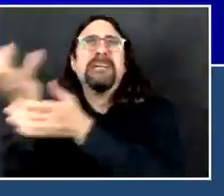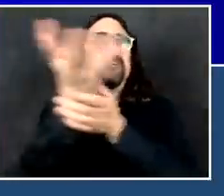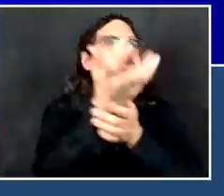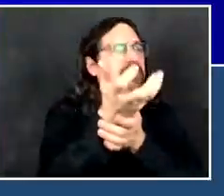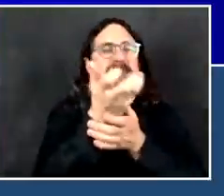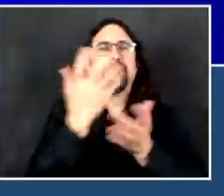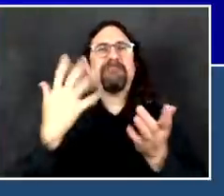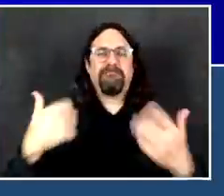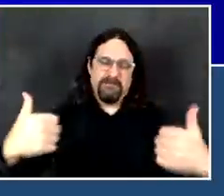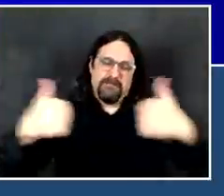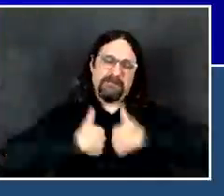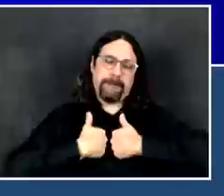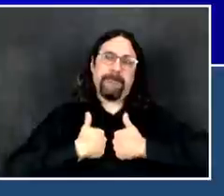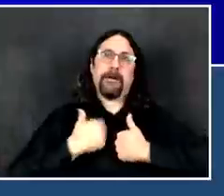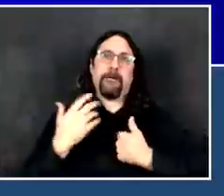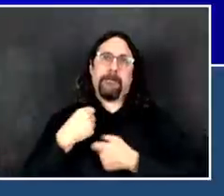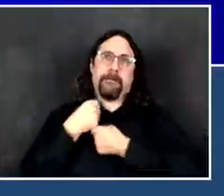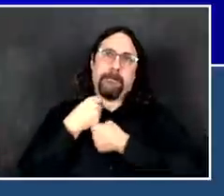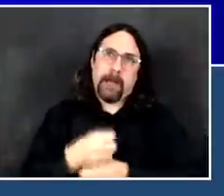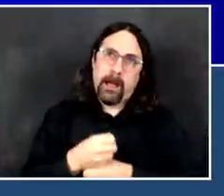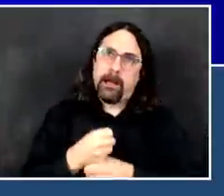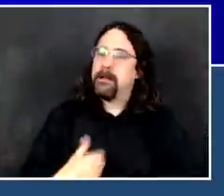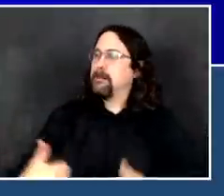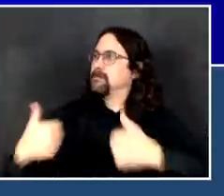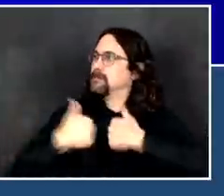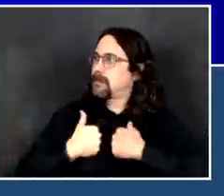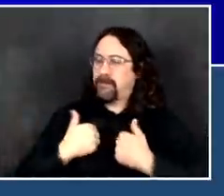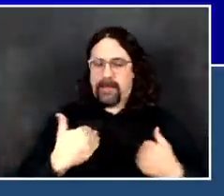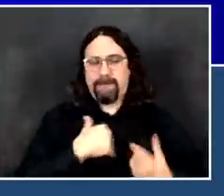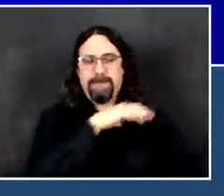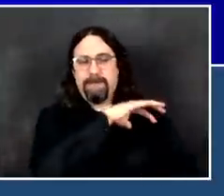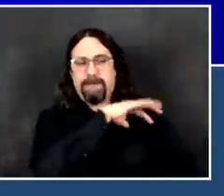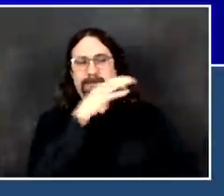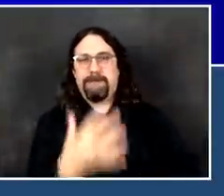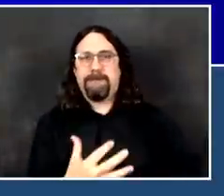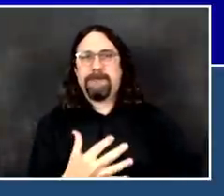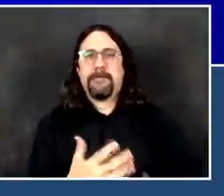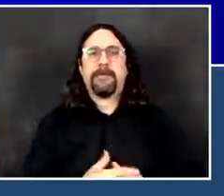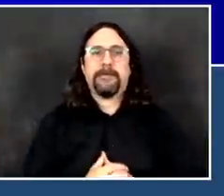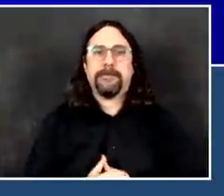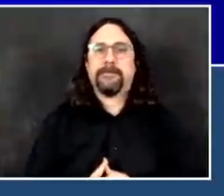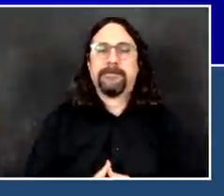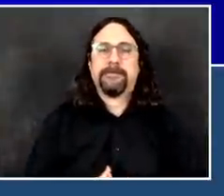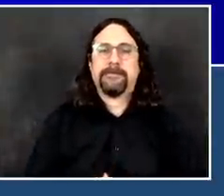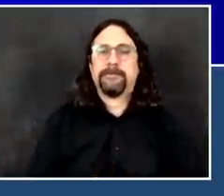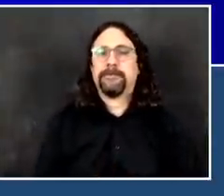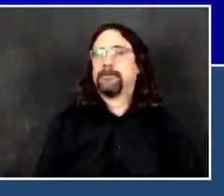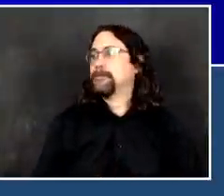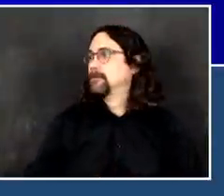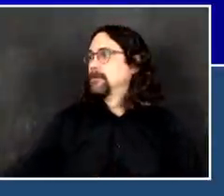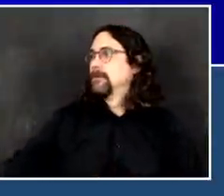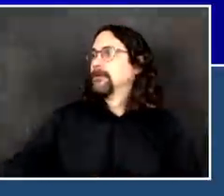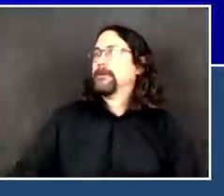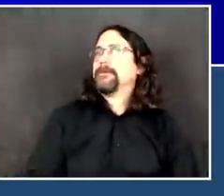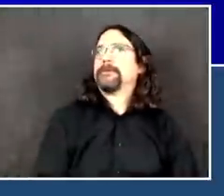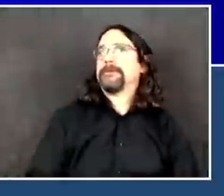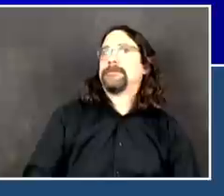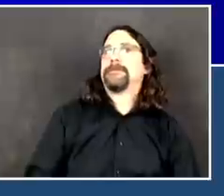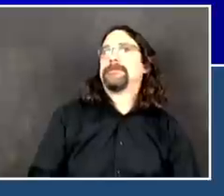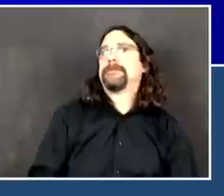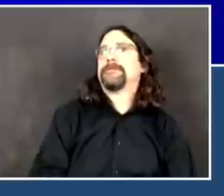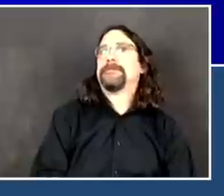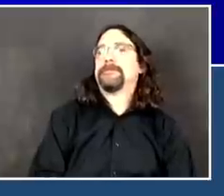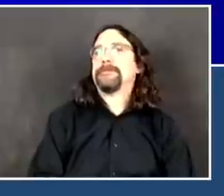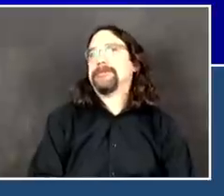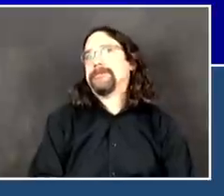Now, I have to say, this all was created from scratch. And I remember the day I first went to the Brooklyn Navy Yard and I saw those face shields being made by